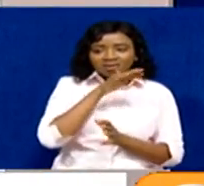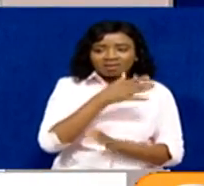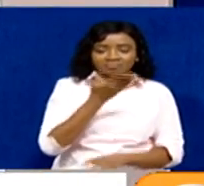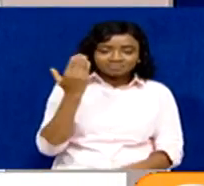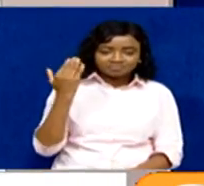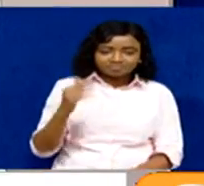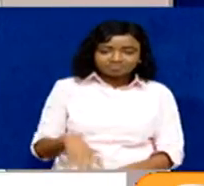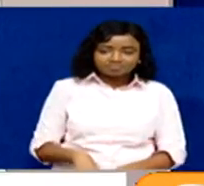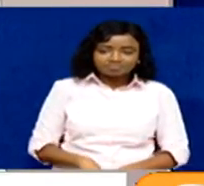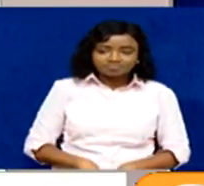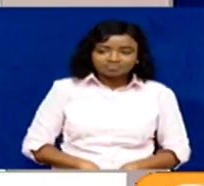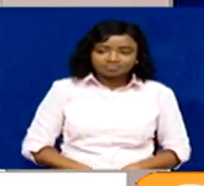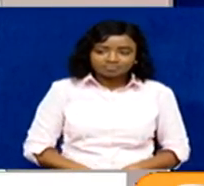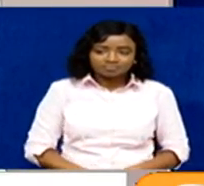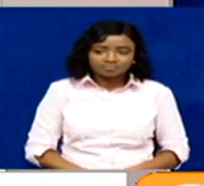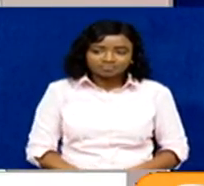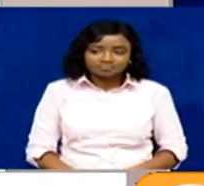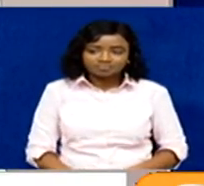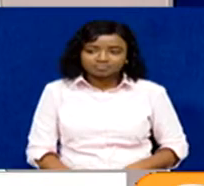Yes.